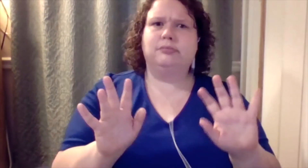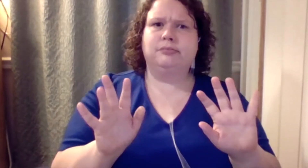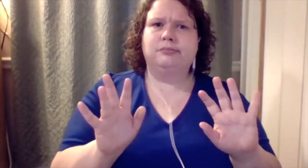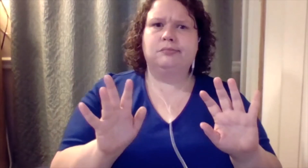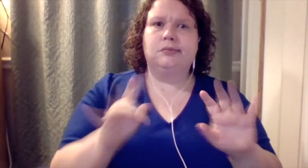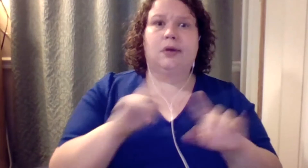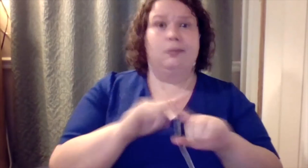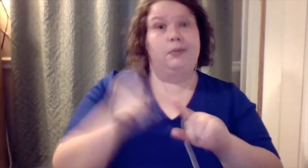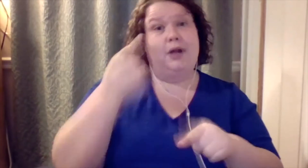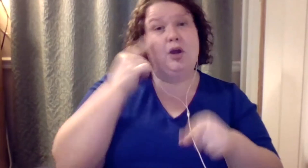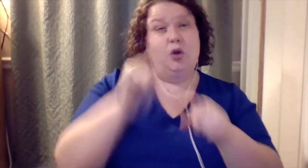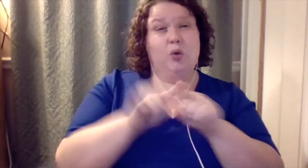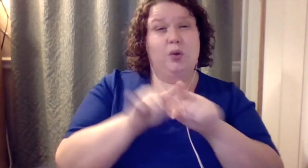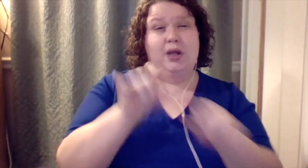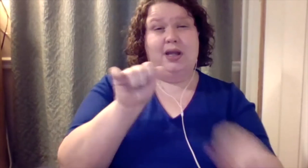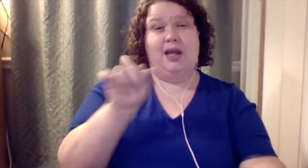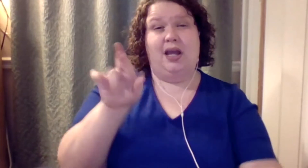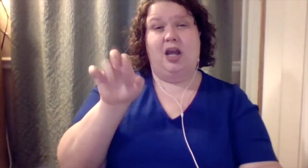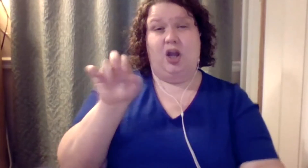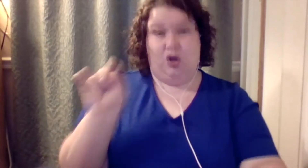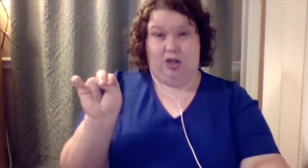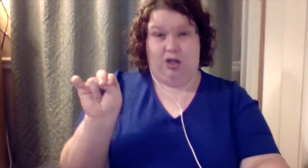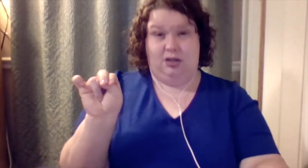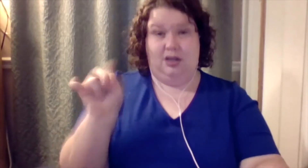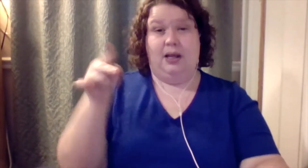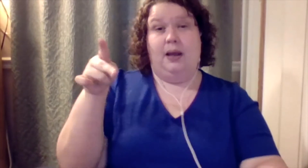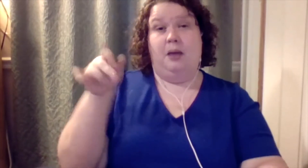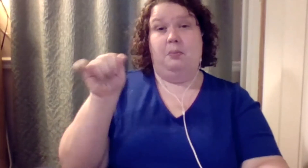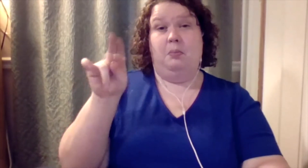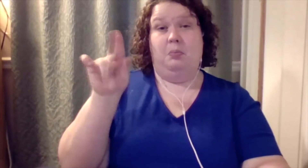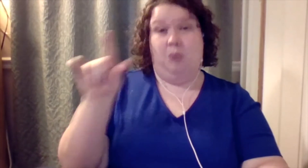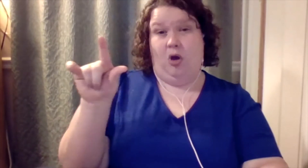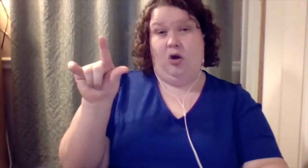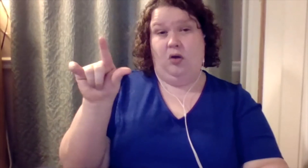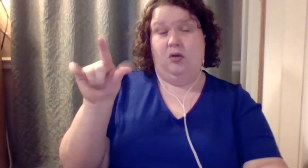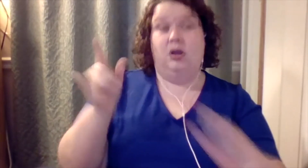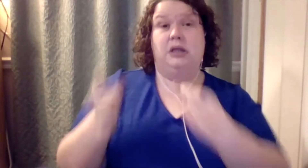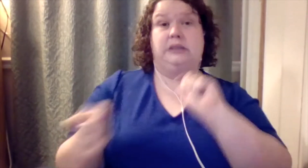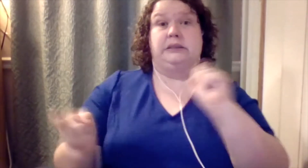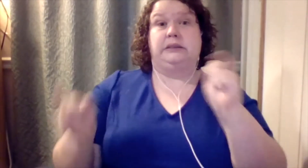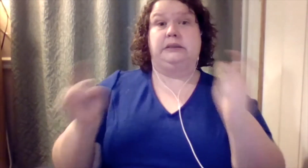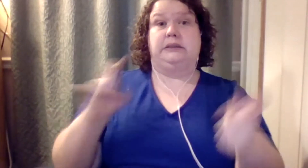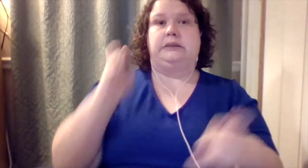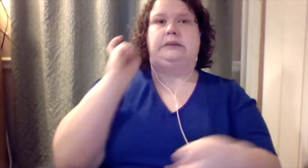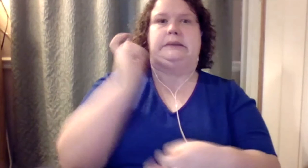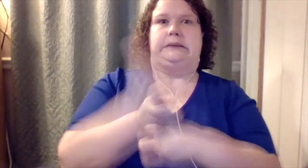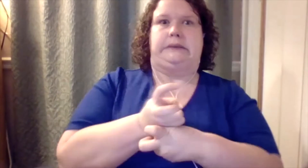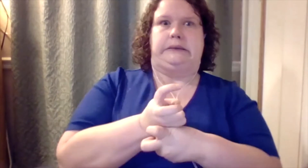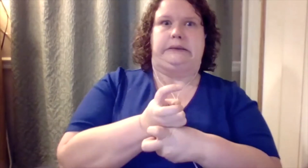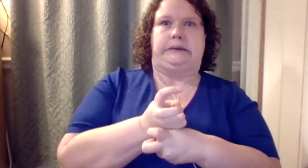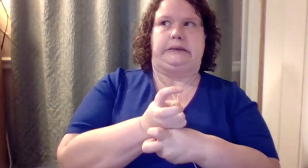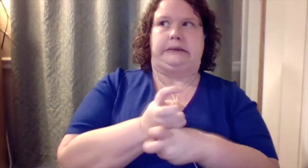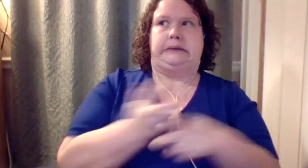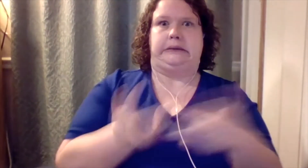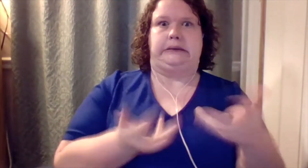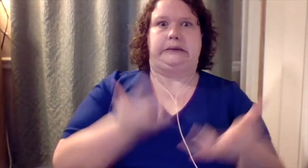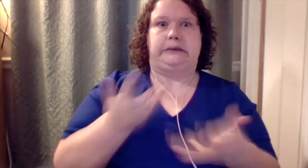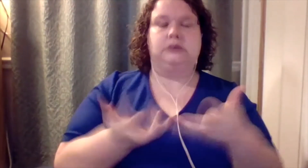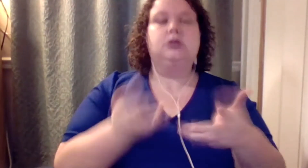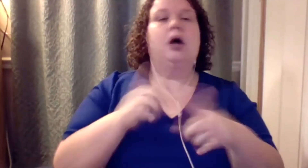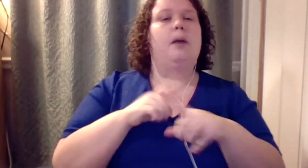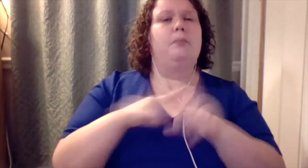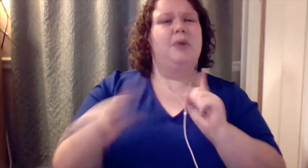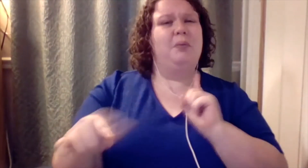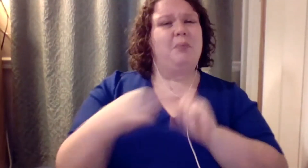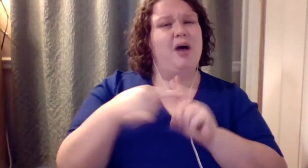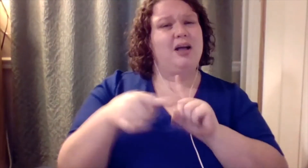that change is hard, but when it's positive change, and if you're encouraging people to stay in the city of Waco